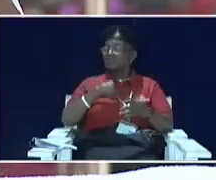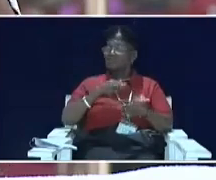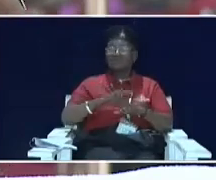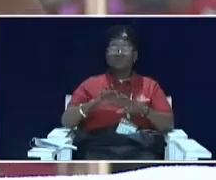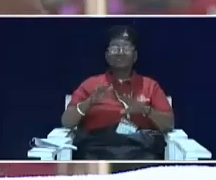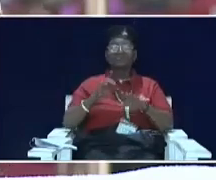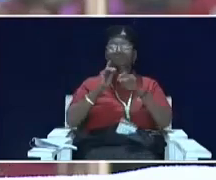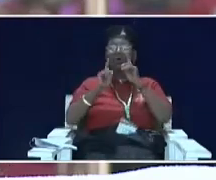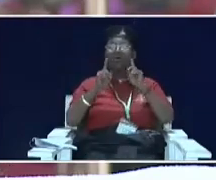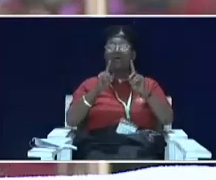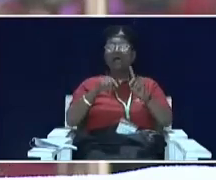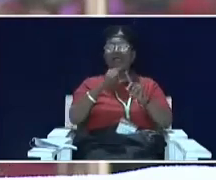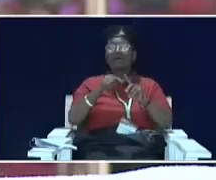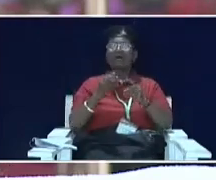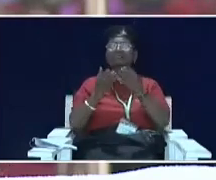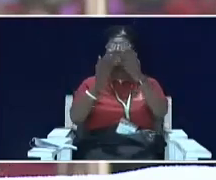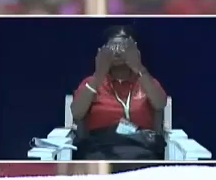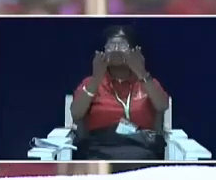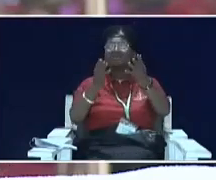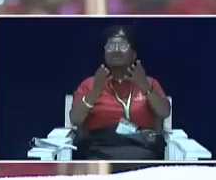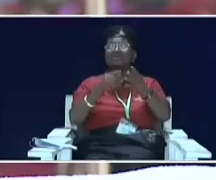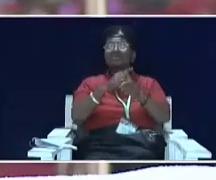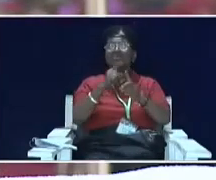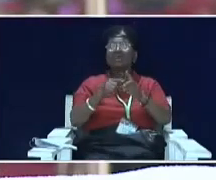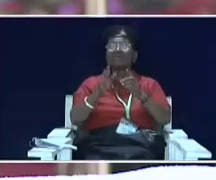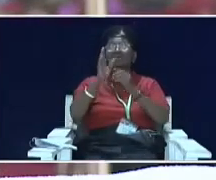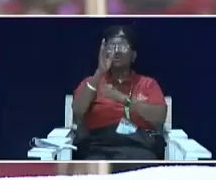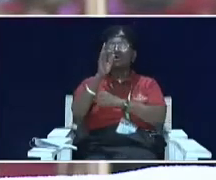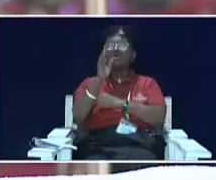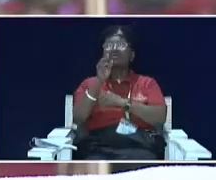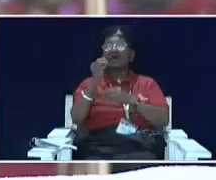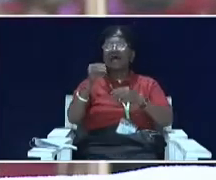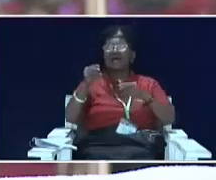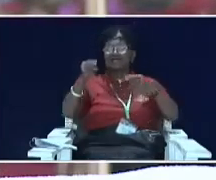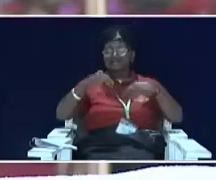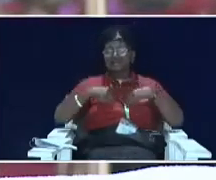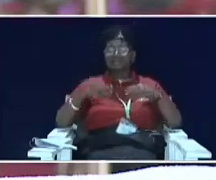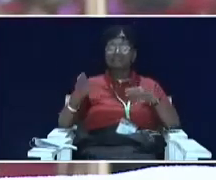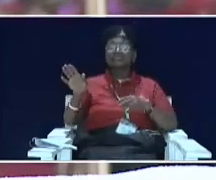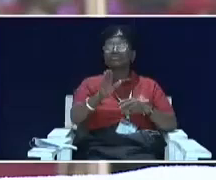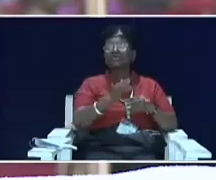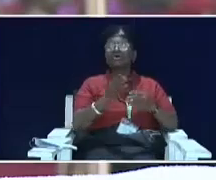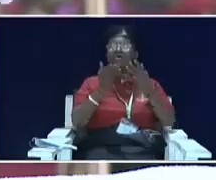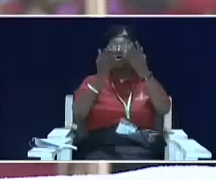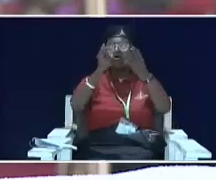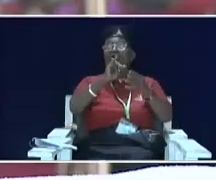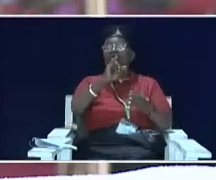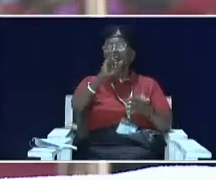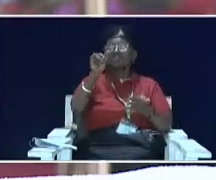And when God accepts your offering, it's a great privilege.